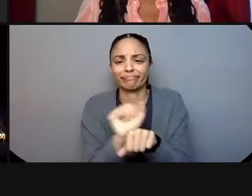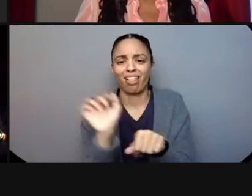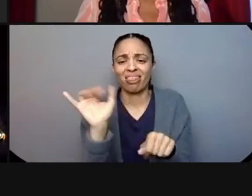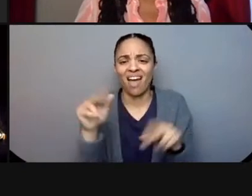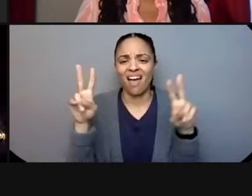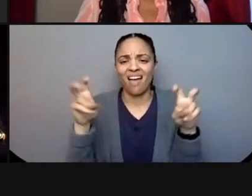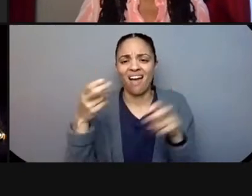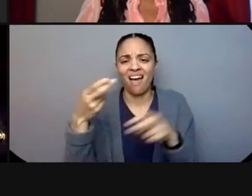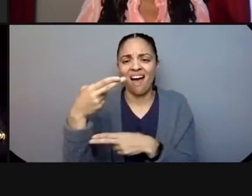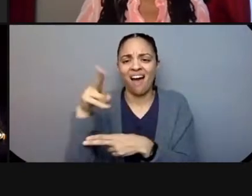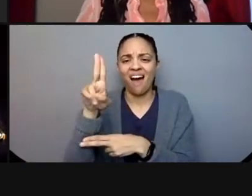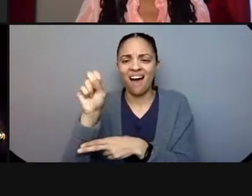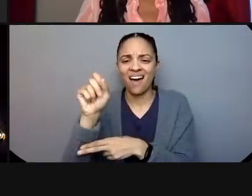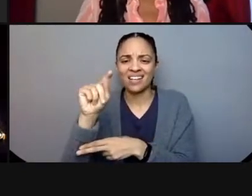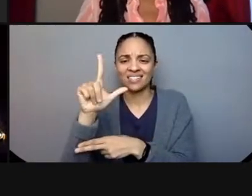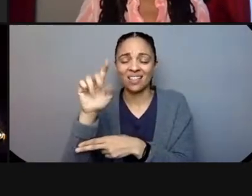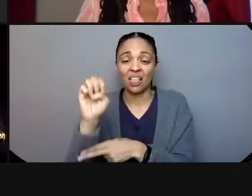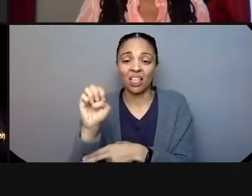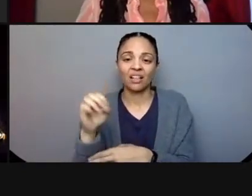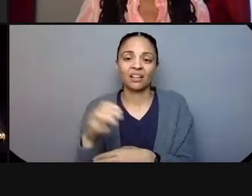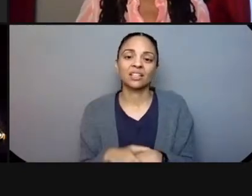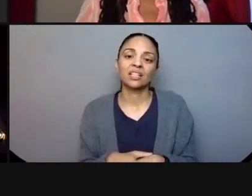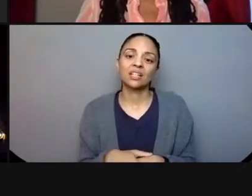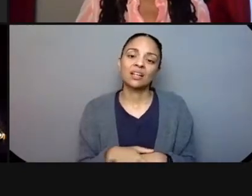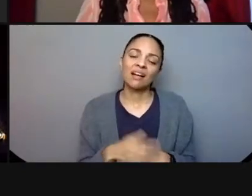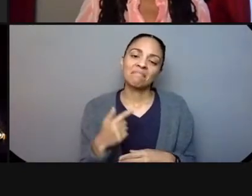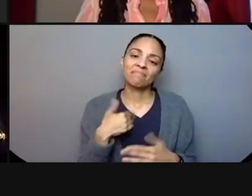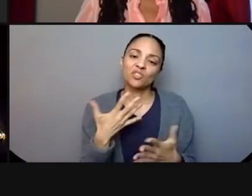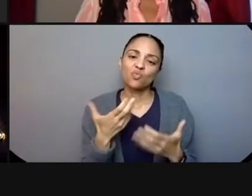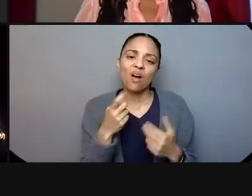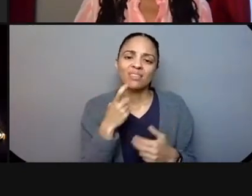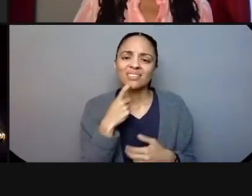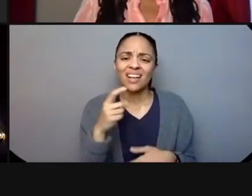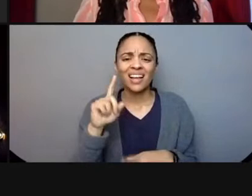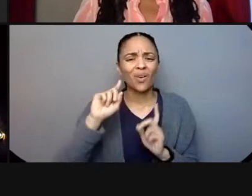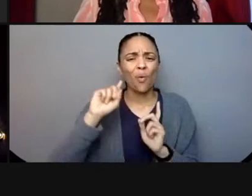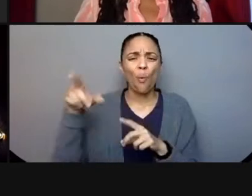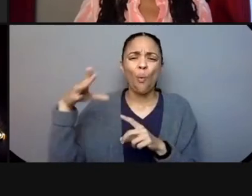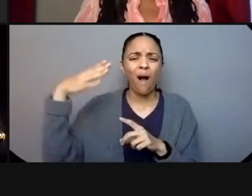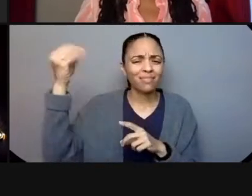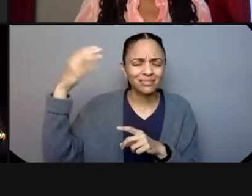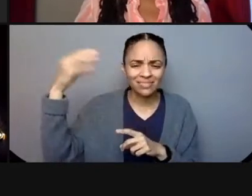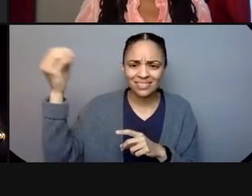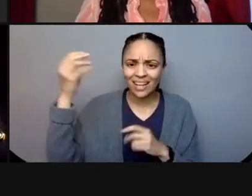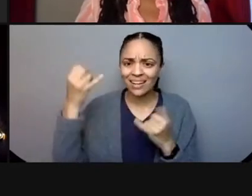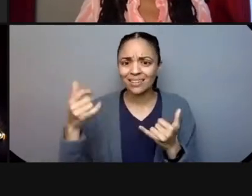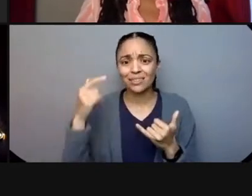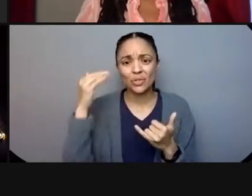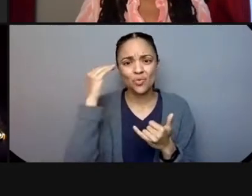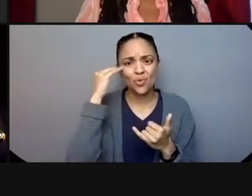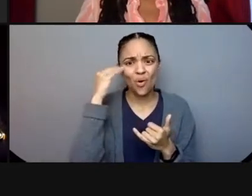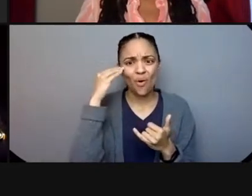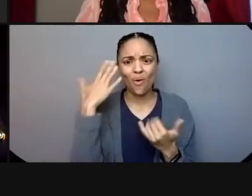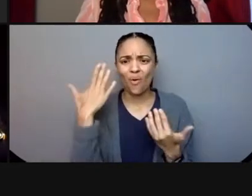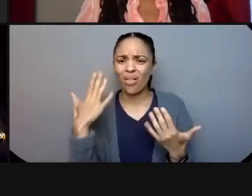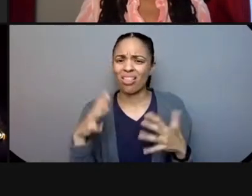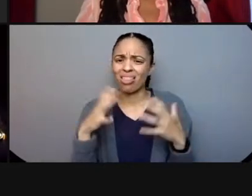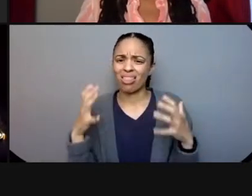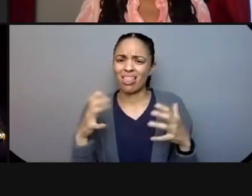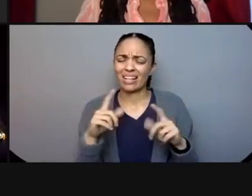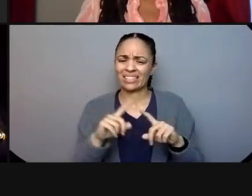man. There's an energy right now coming off of the COVID thing. It feels